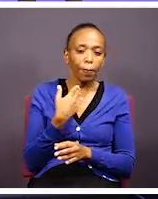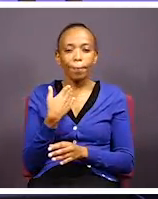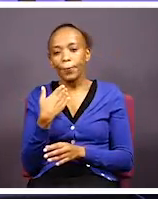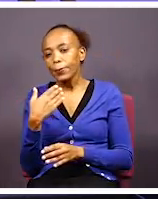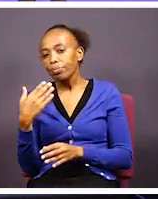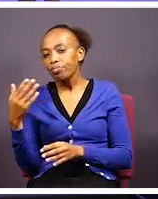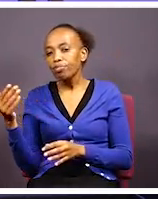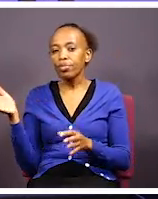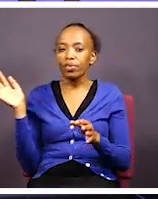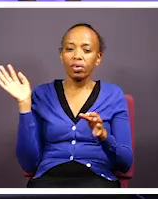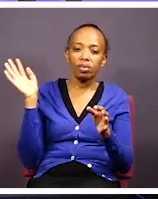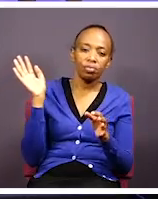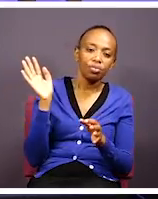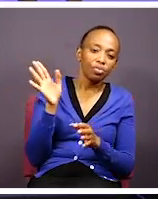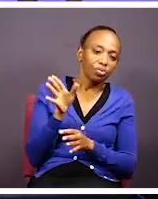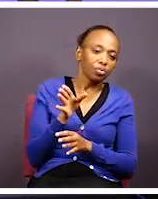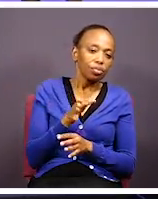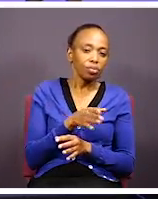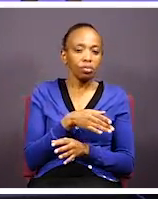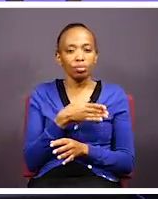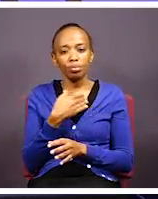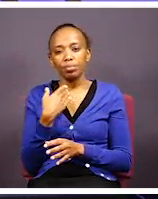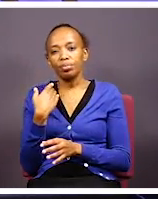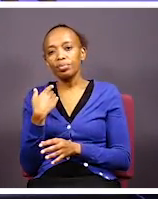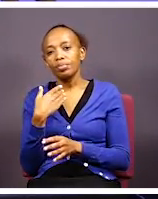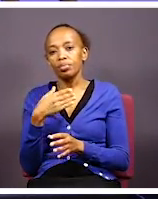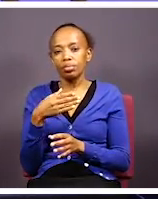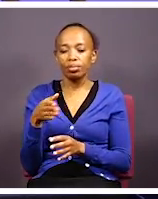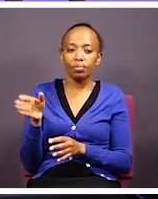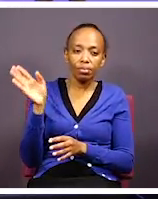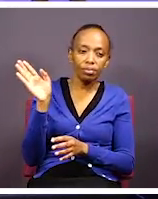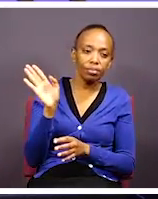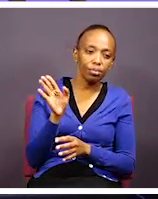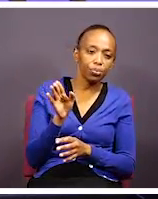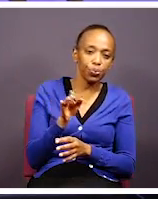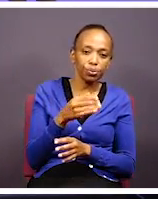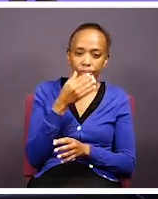put your hands together even at home and praise the king of kings